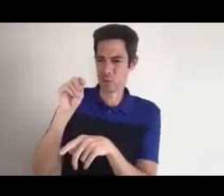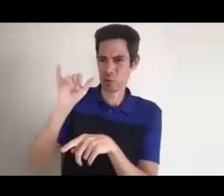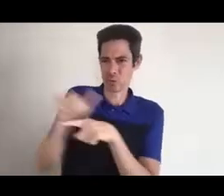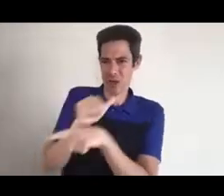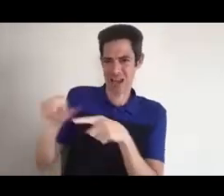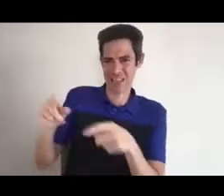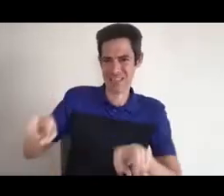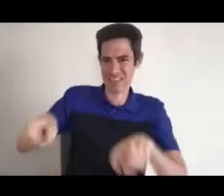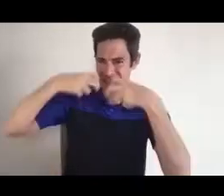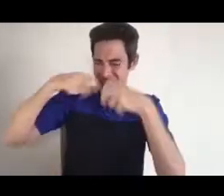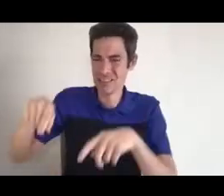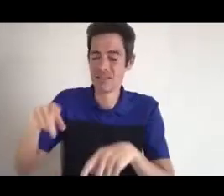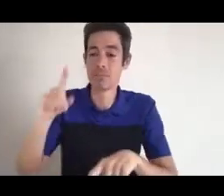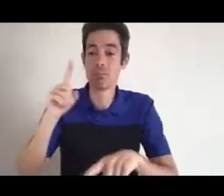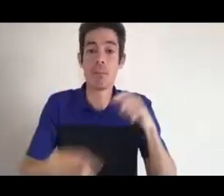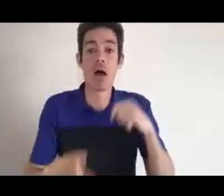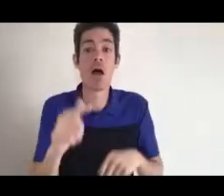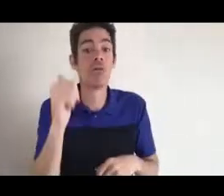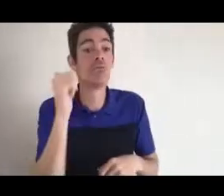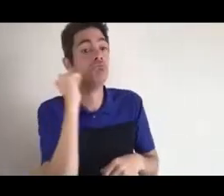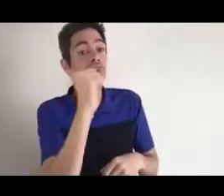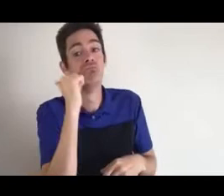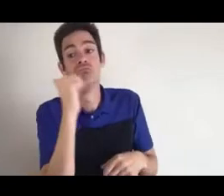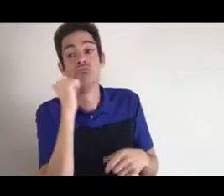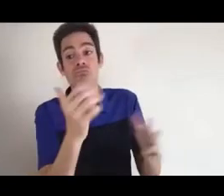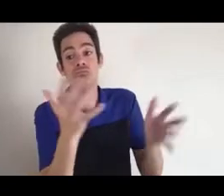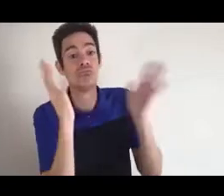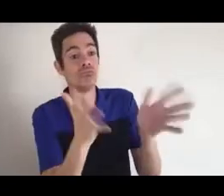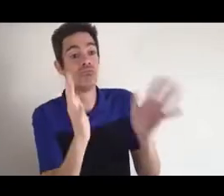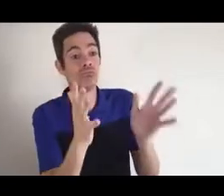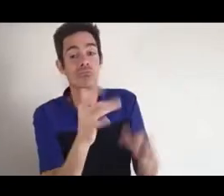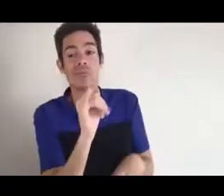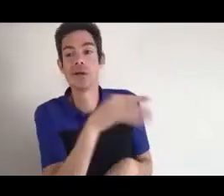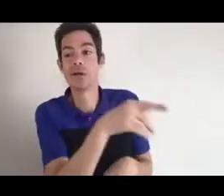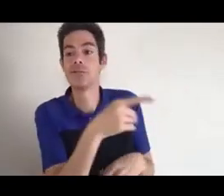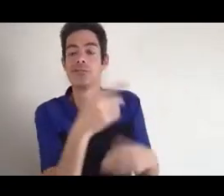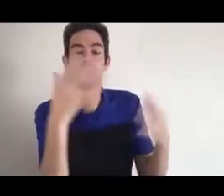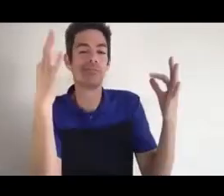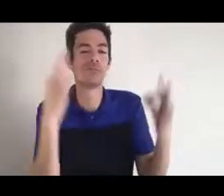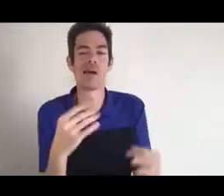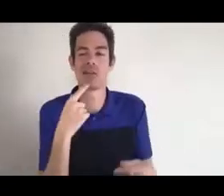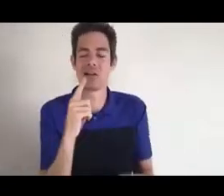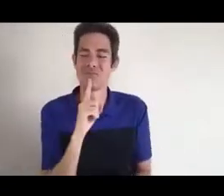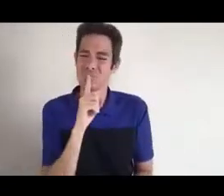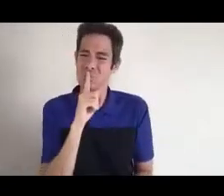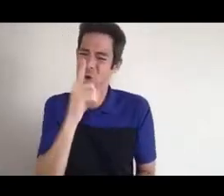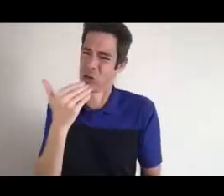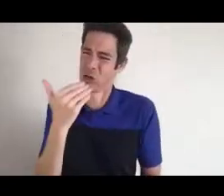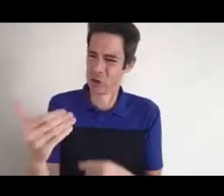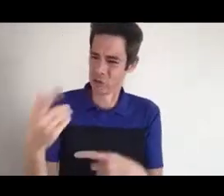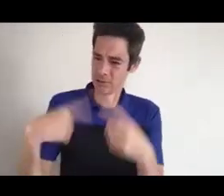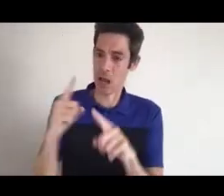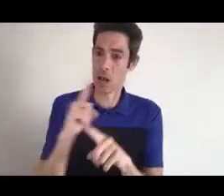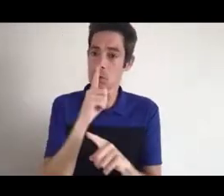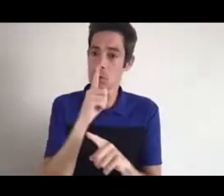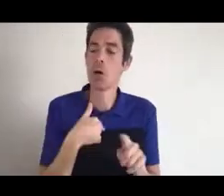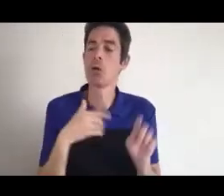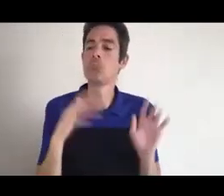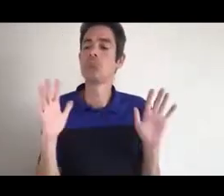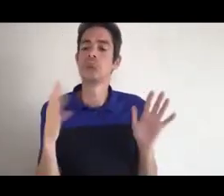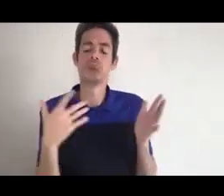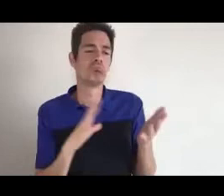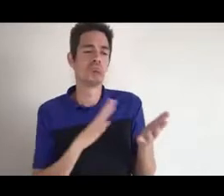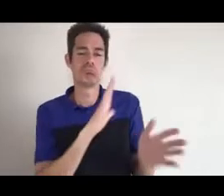apply homework, and I suggest, put it on your mouth. But if you're chatting every day, if, somebody says, oh,